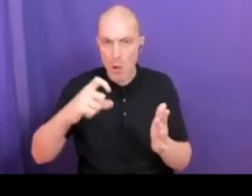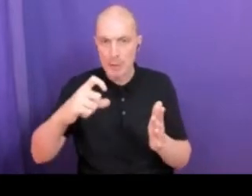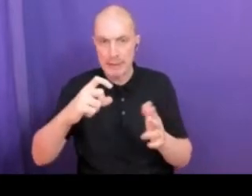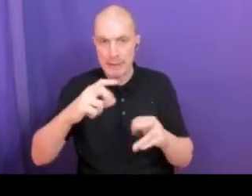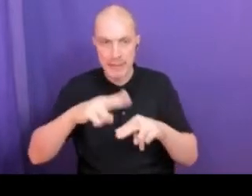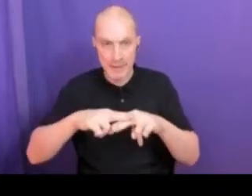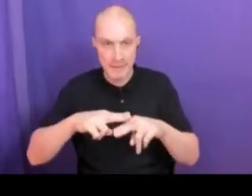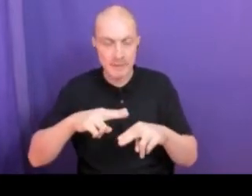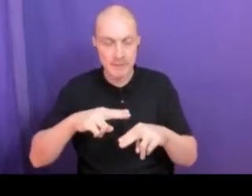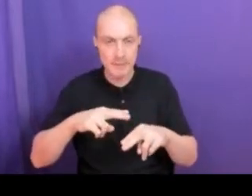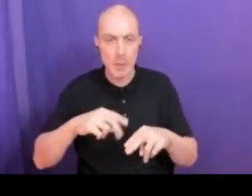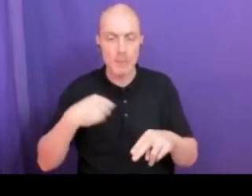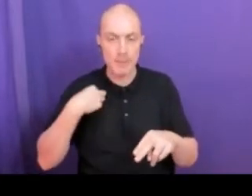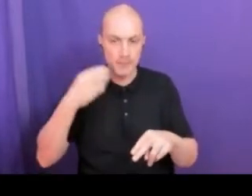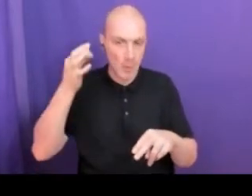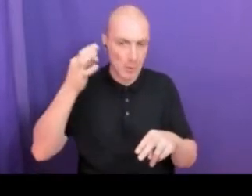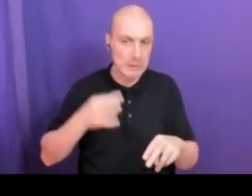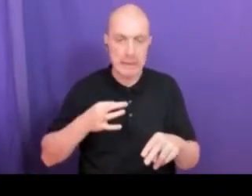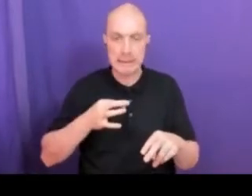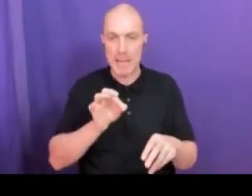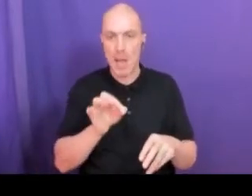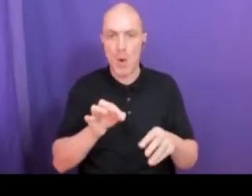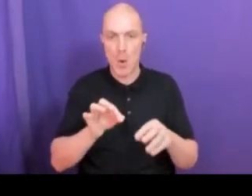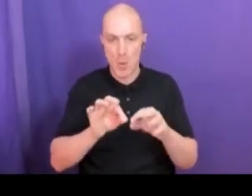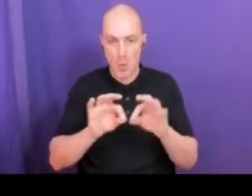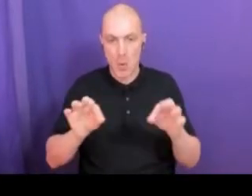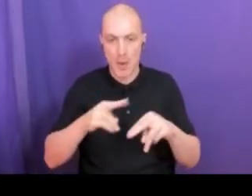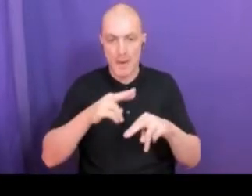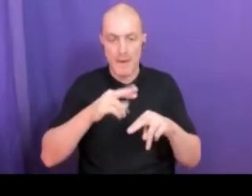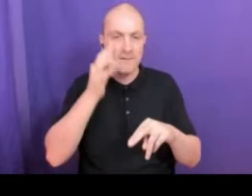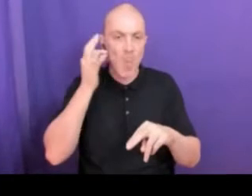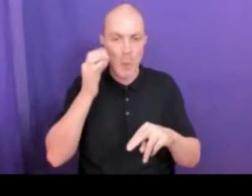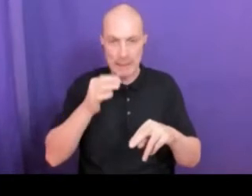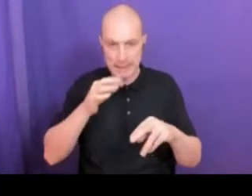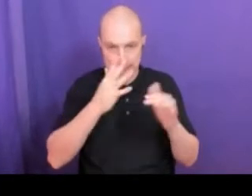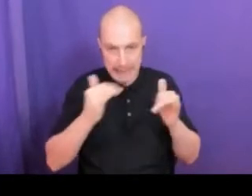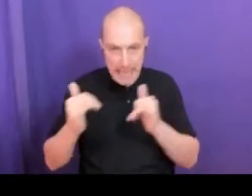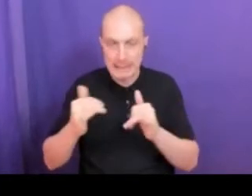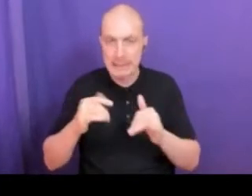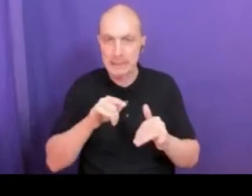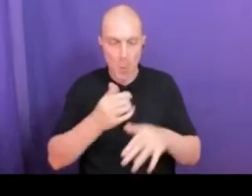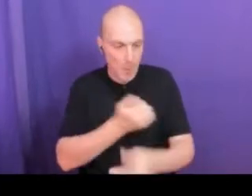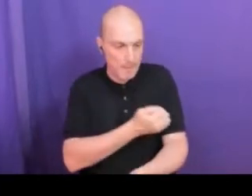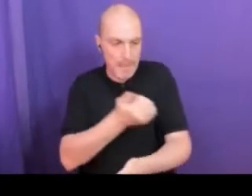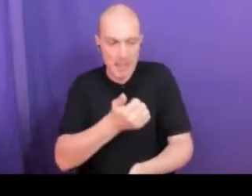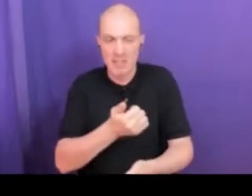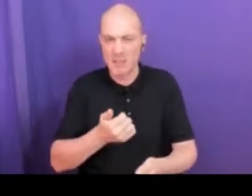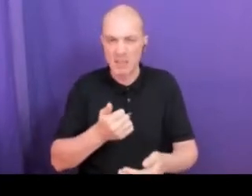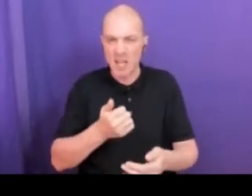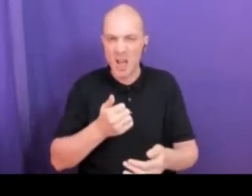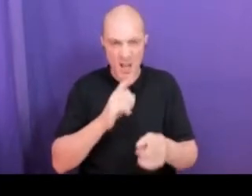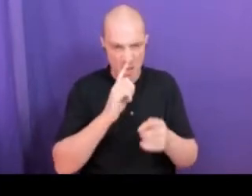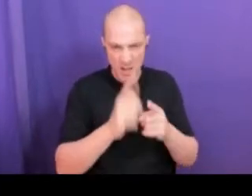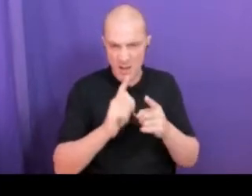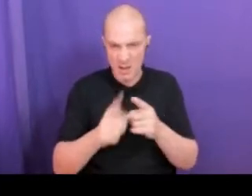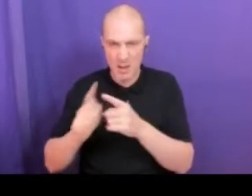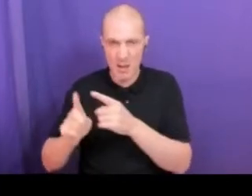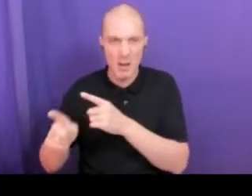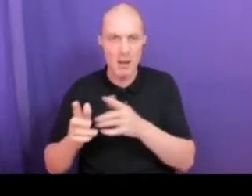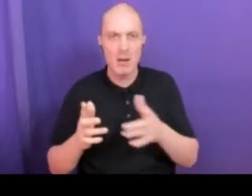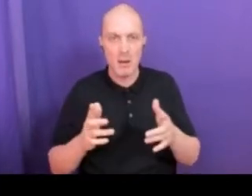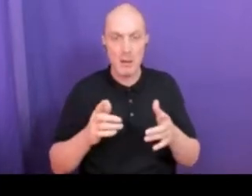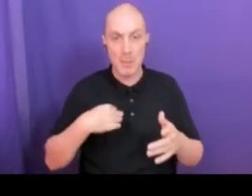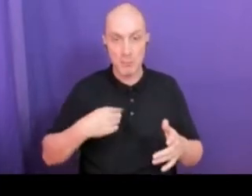testing, blood tests, all those kind of things. And perhaps most importantly, from my point of view, is that this is really an